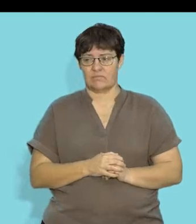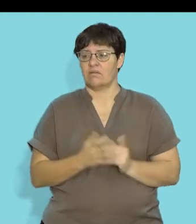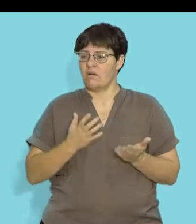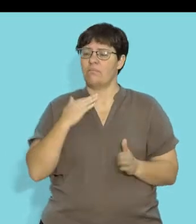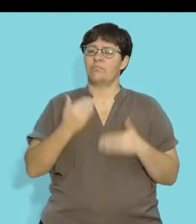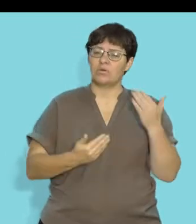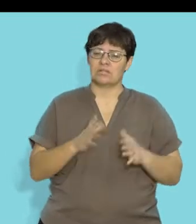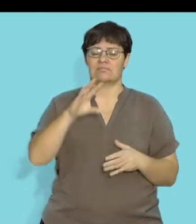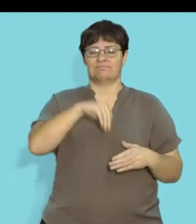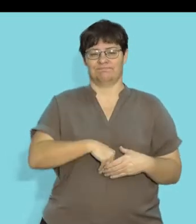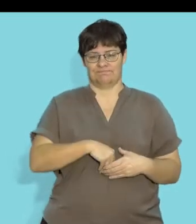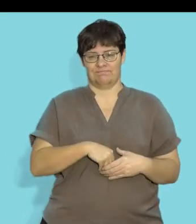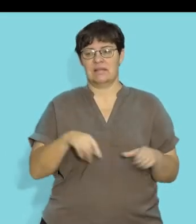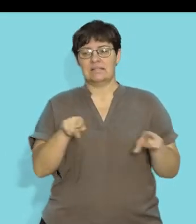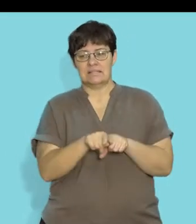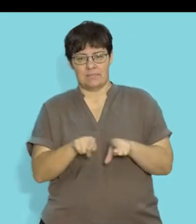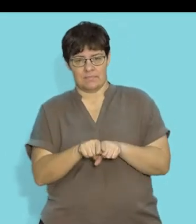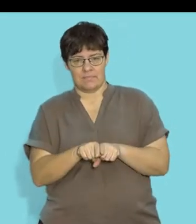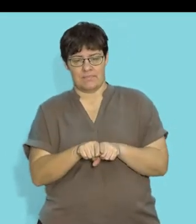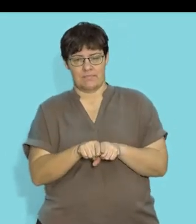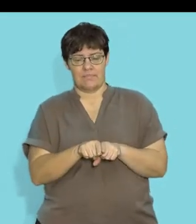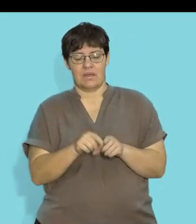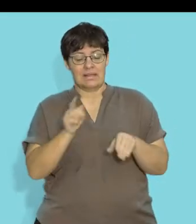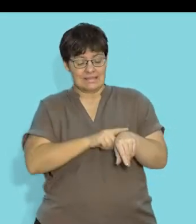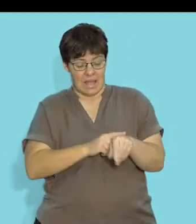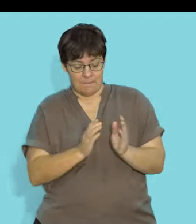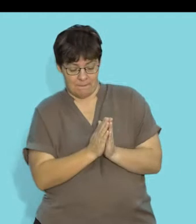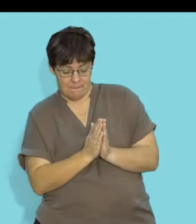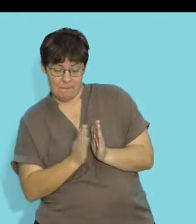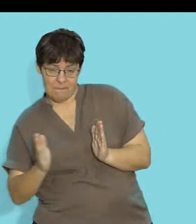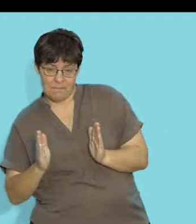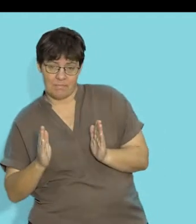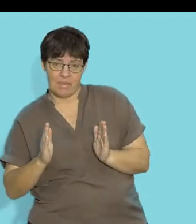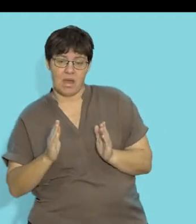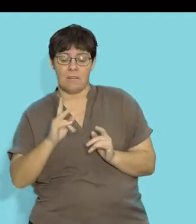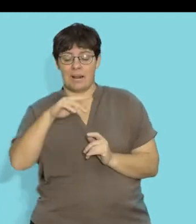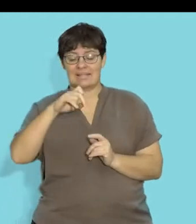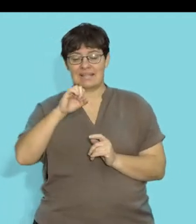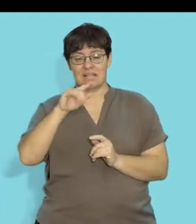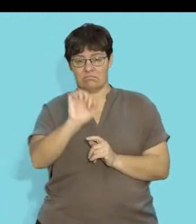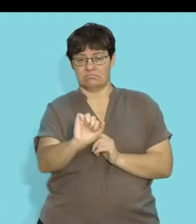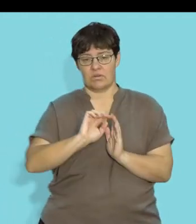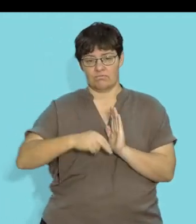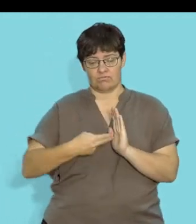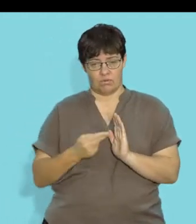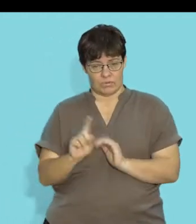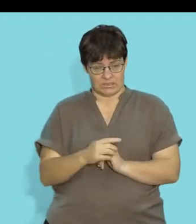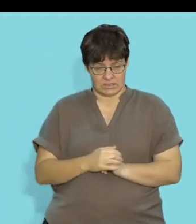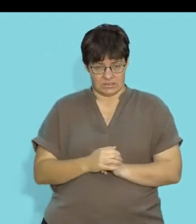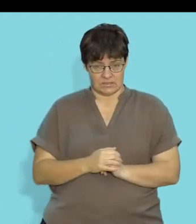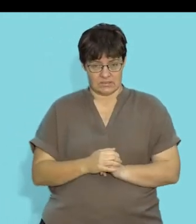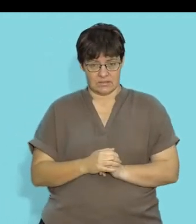process of implantation as well as the gestation period and the role of the placenta. And then finally, you should end